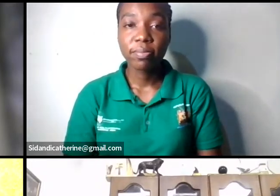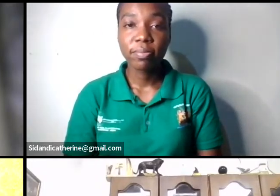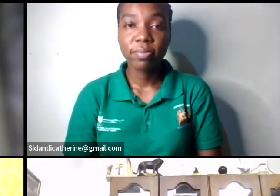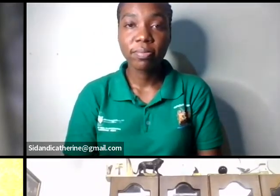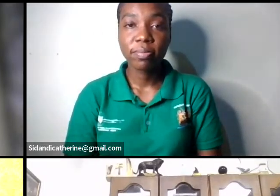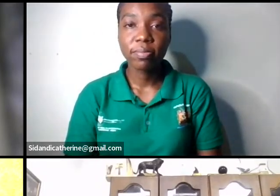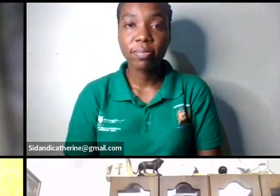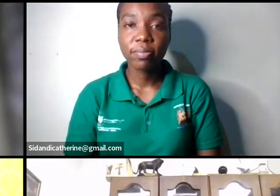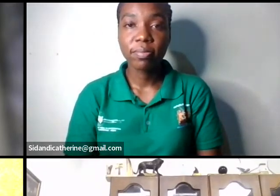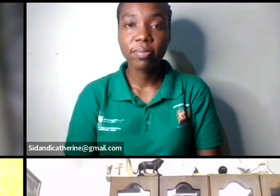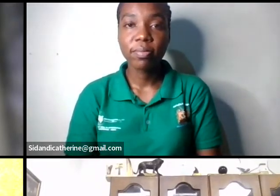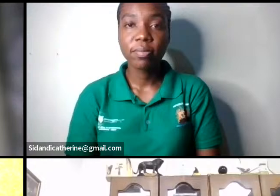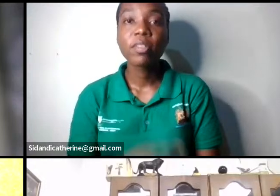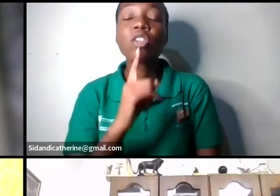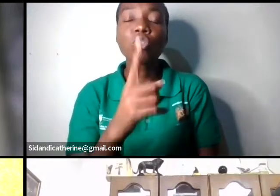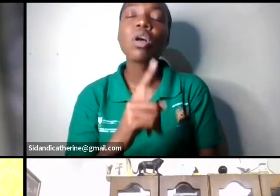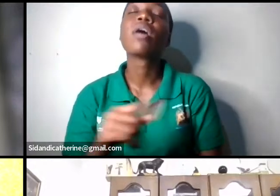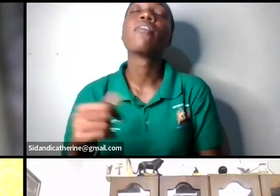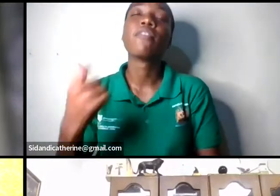in everything.